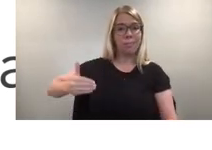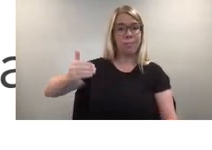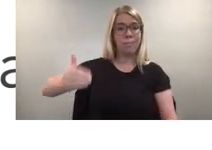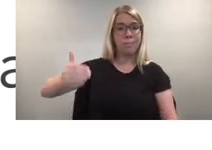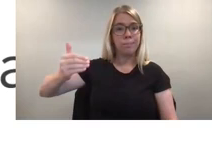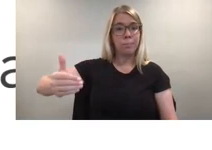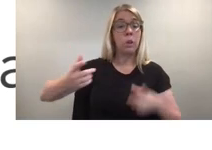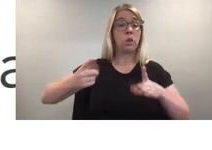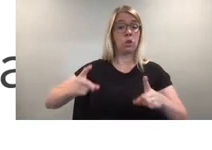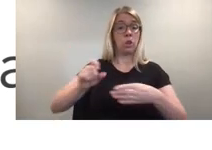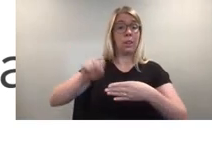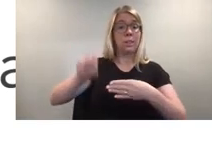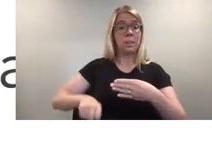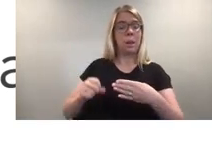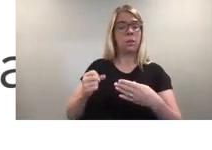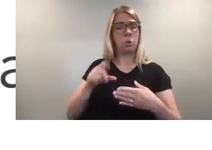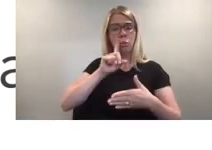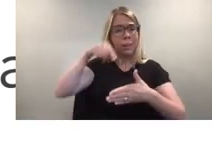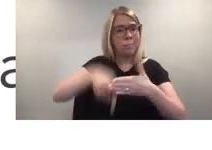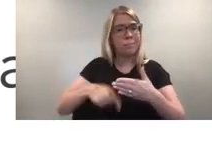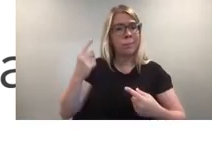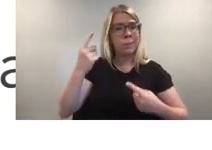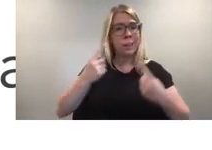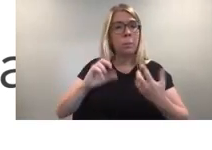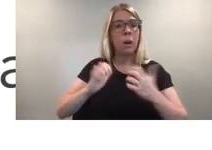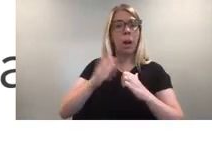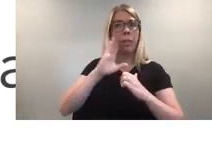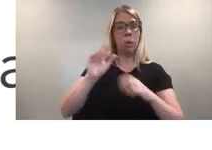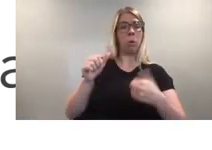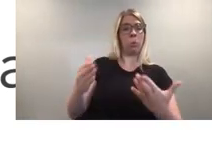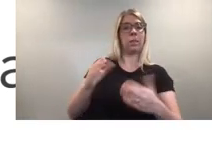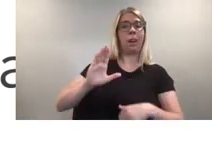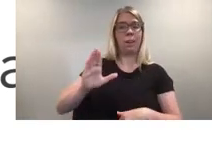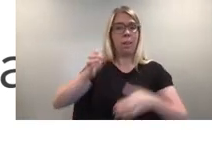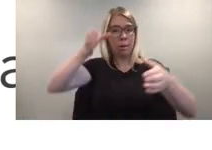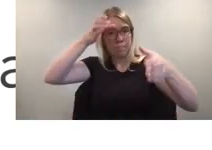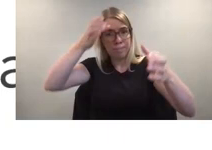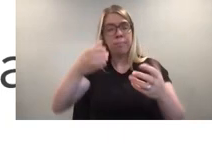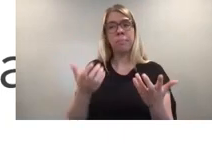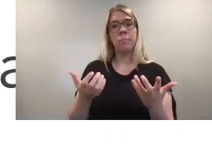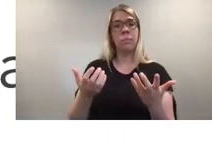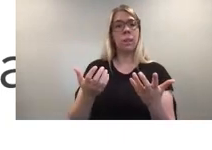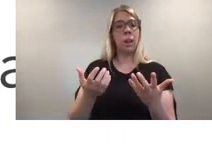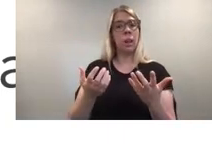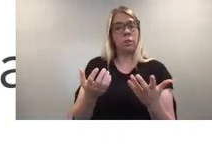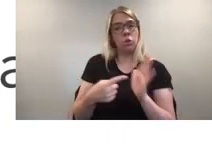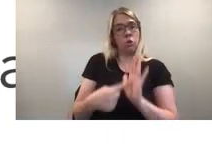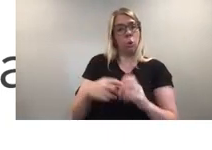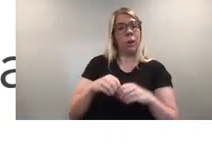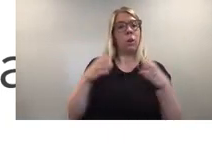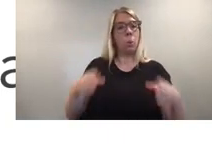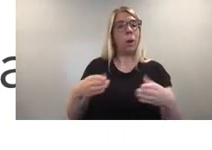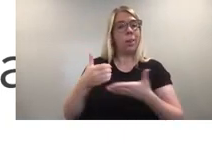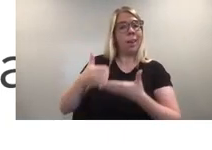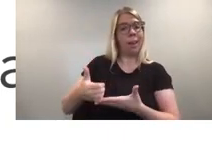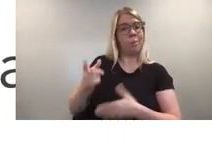they will be able to present their mastery of key aspects of the course in a way that was meaningful for them. And